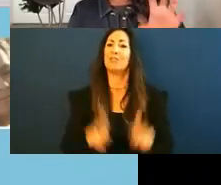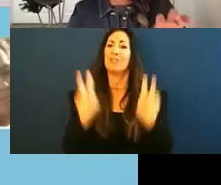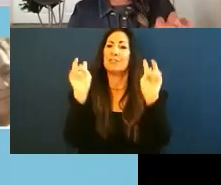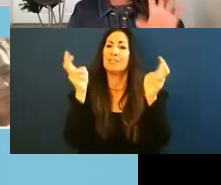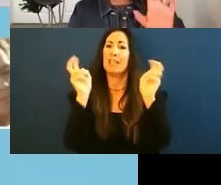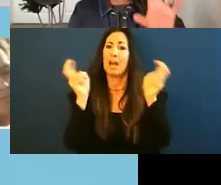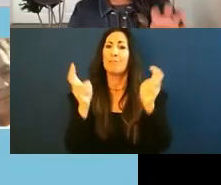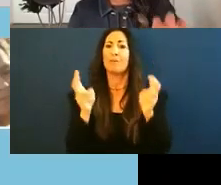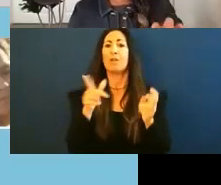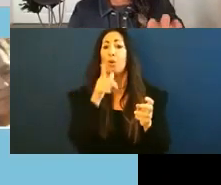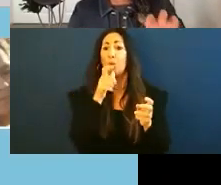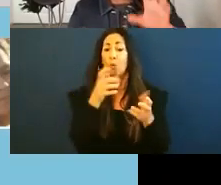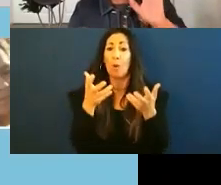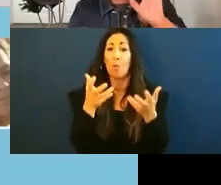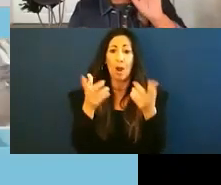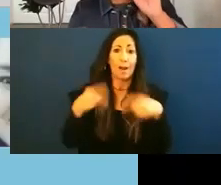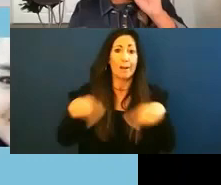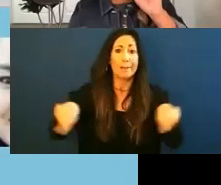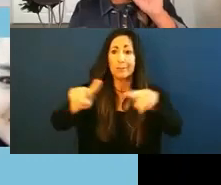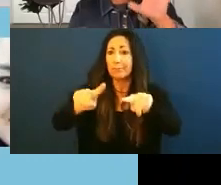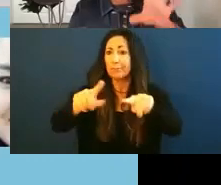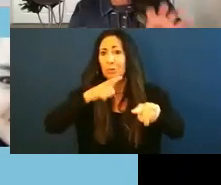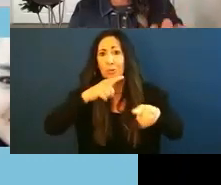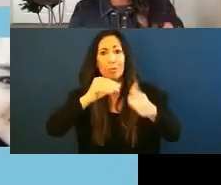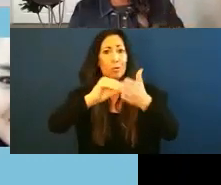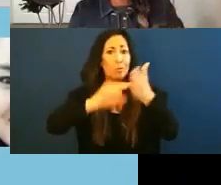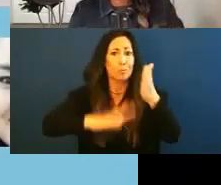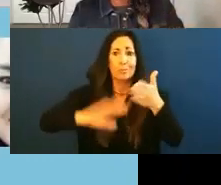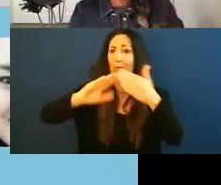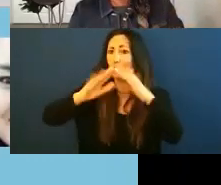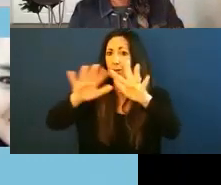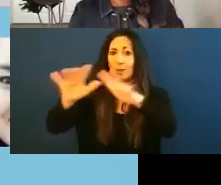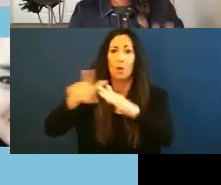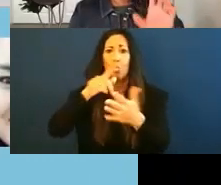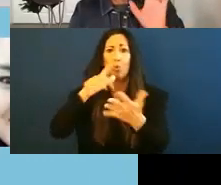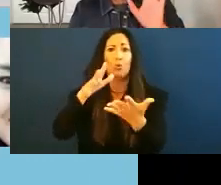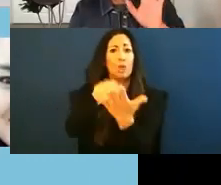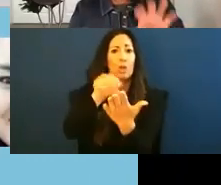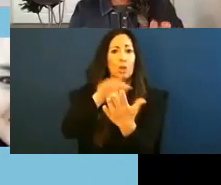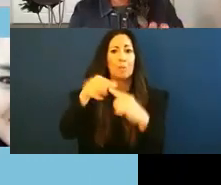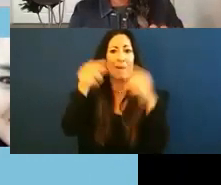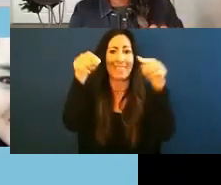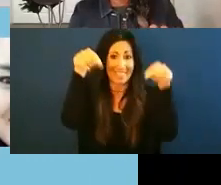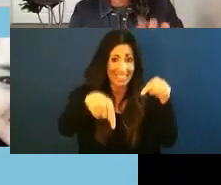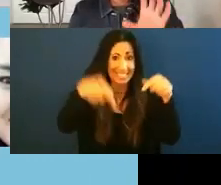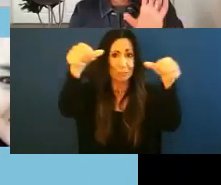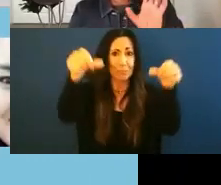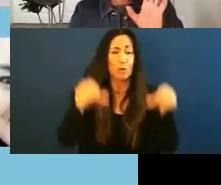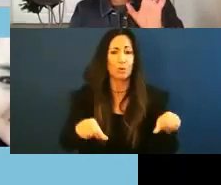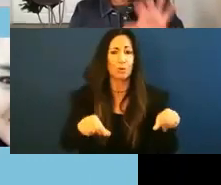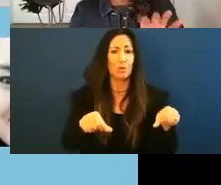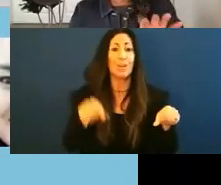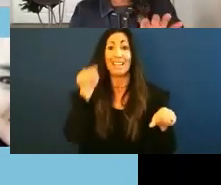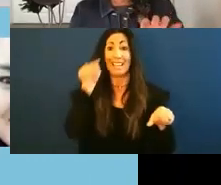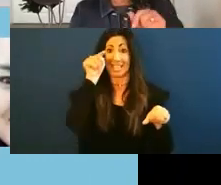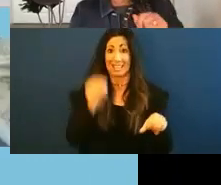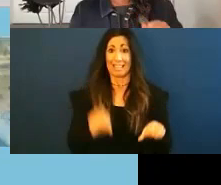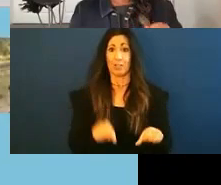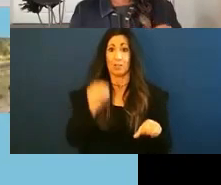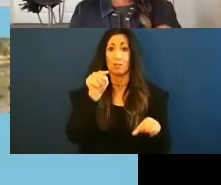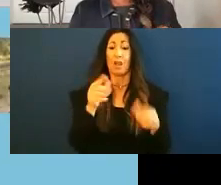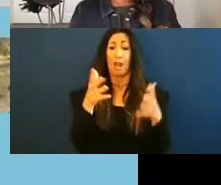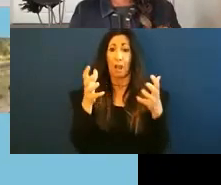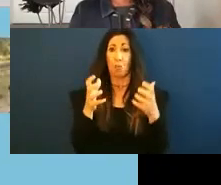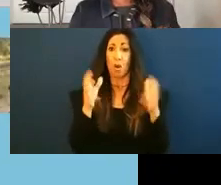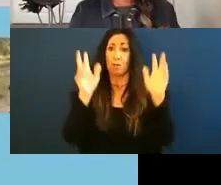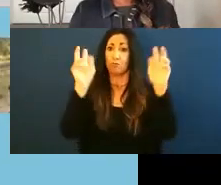are the people or the colleagues or the students, the community who's learning about this poster. These are the things that I want as an overview.